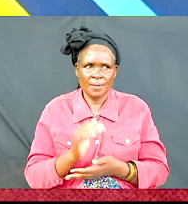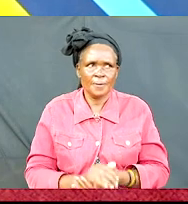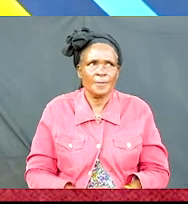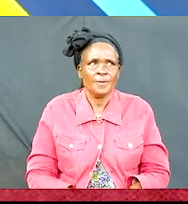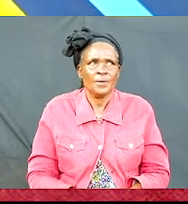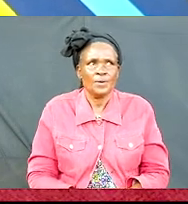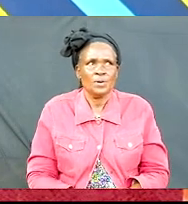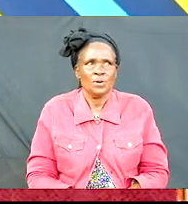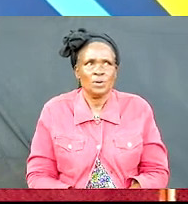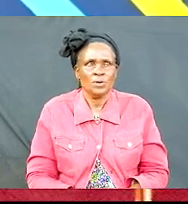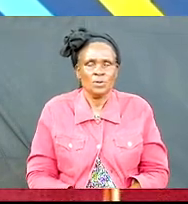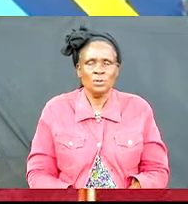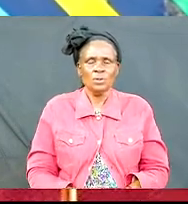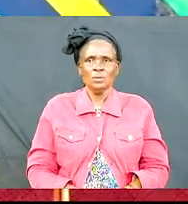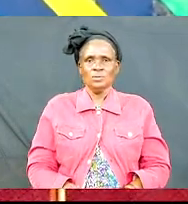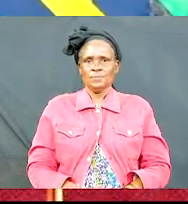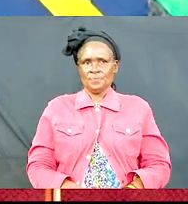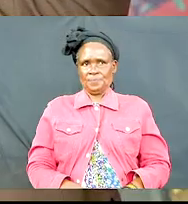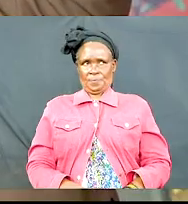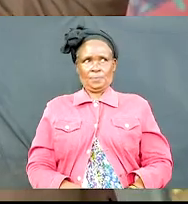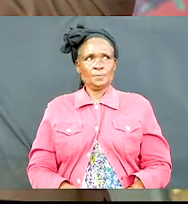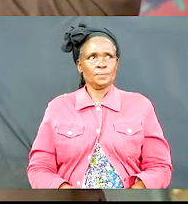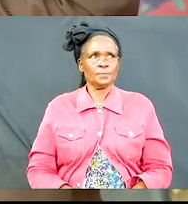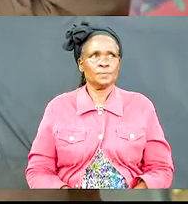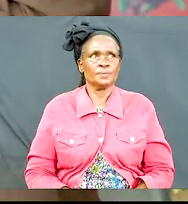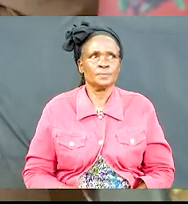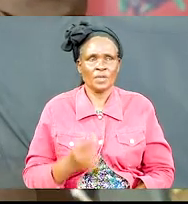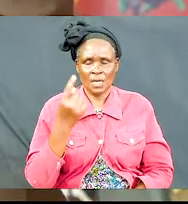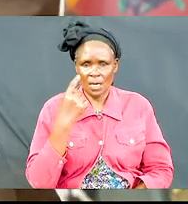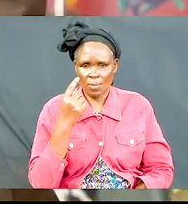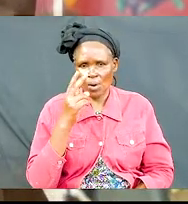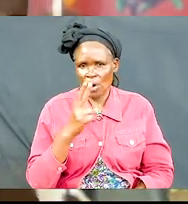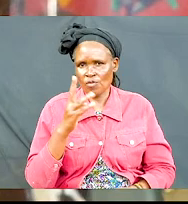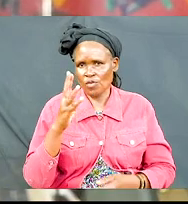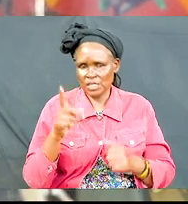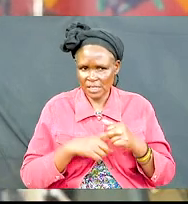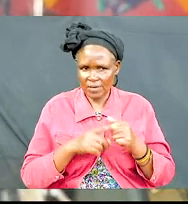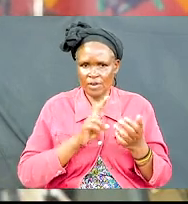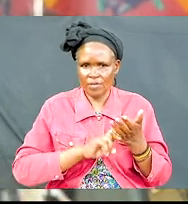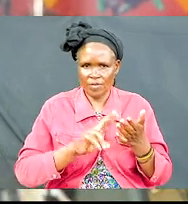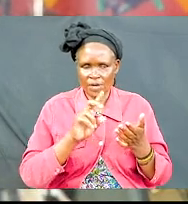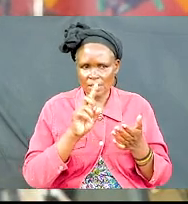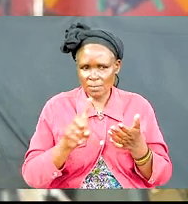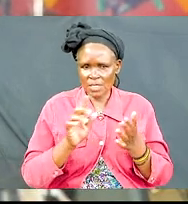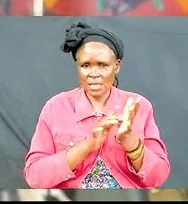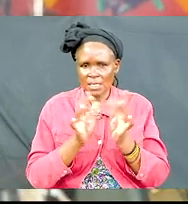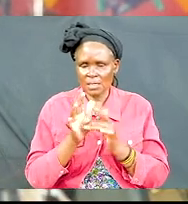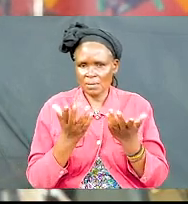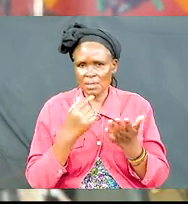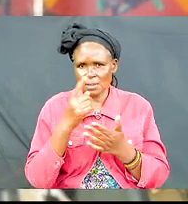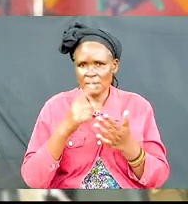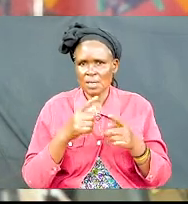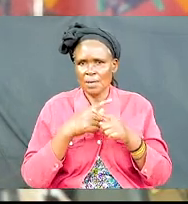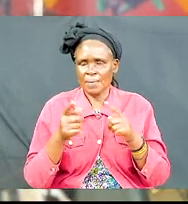Oh, when you come to Psalms, number 147, verse 4 to 5, the Bible says that